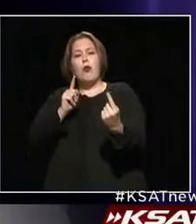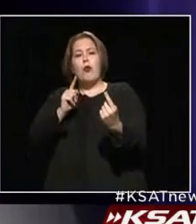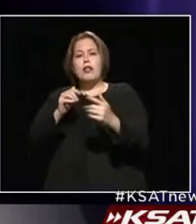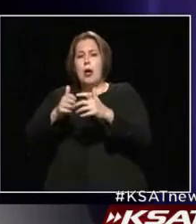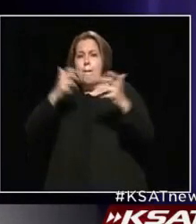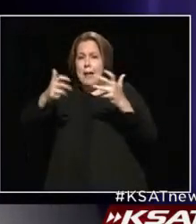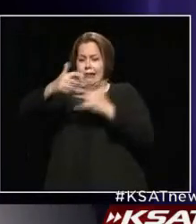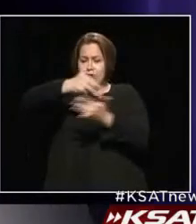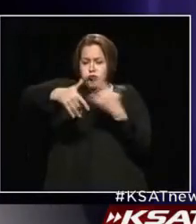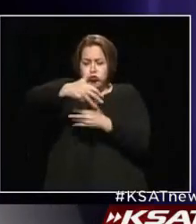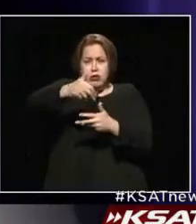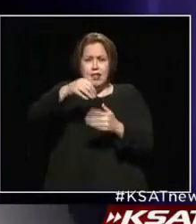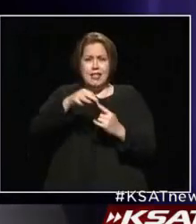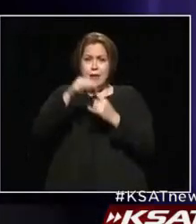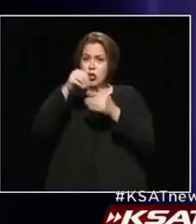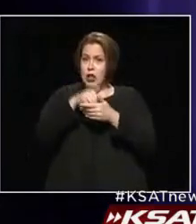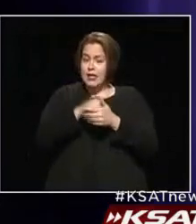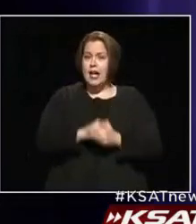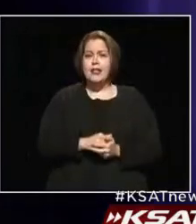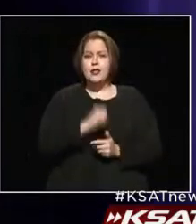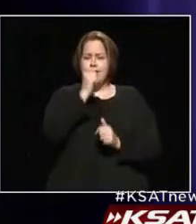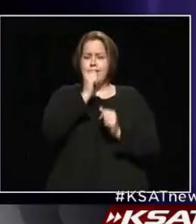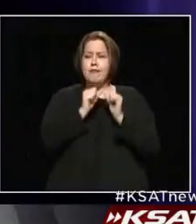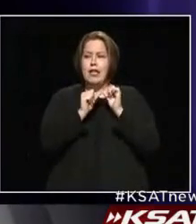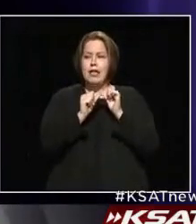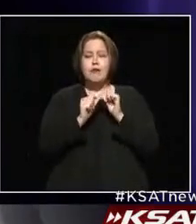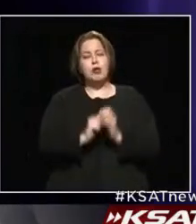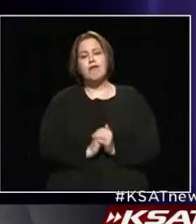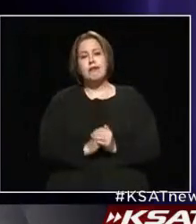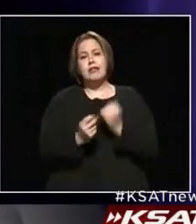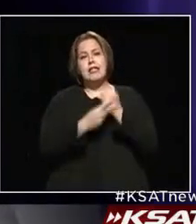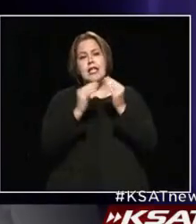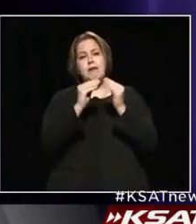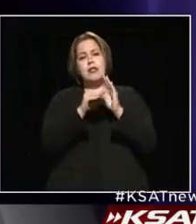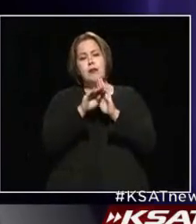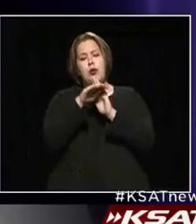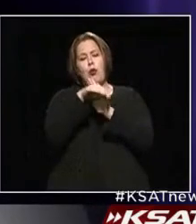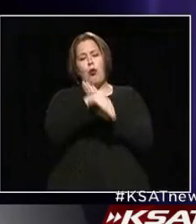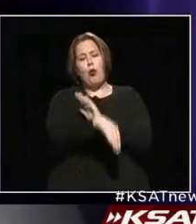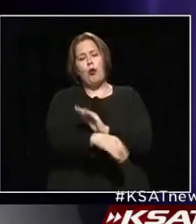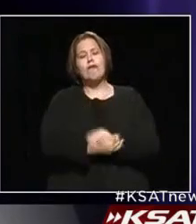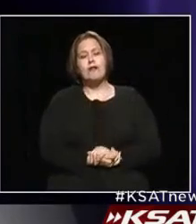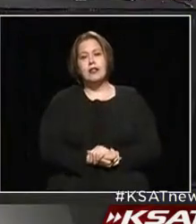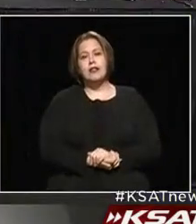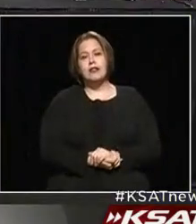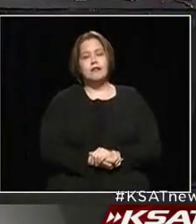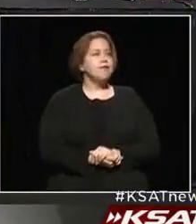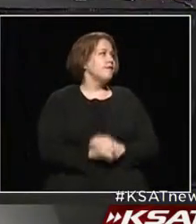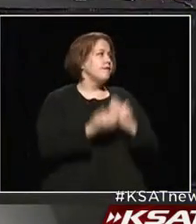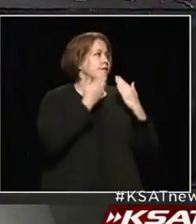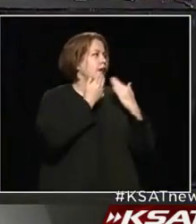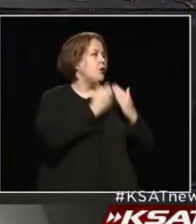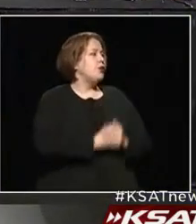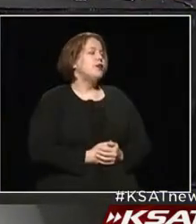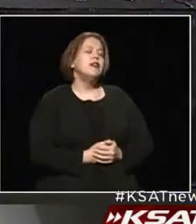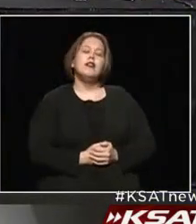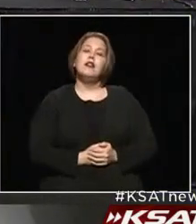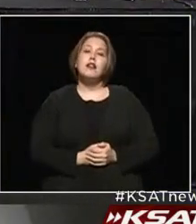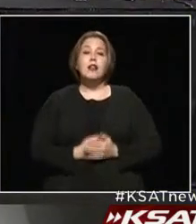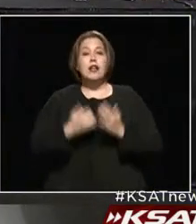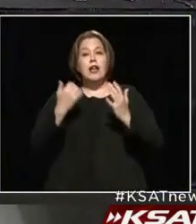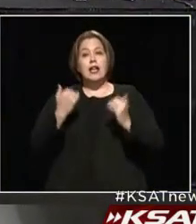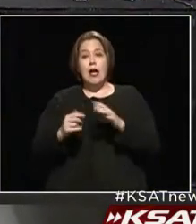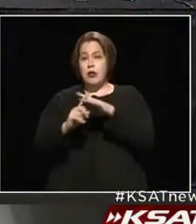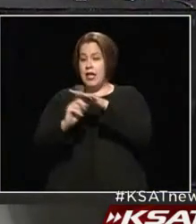of crowds. So let's hang with it and let's keep these numbers going in the right direction. All right. Thank you, Judge. And now that